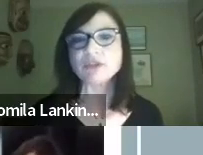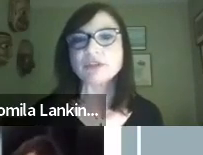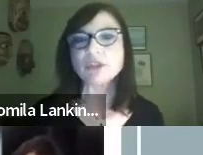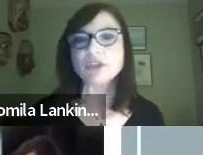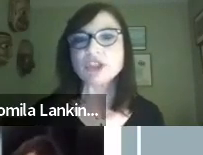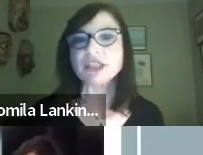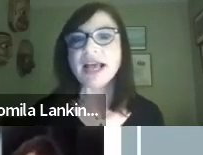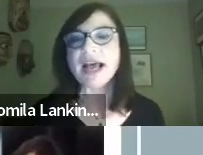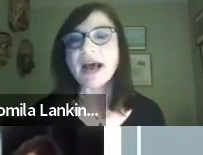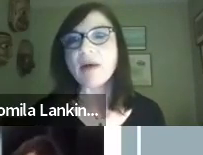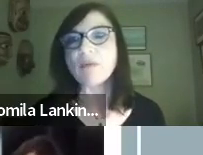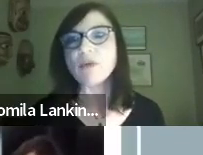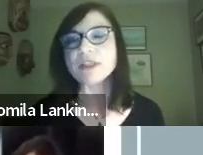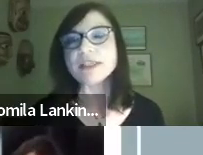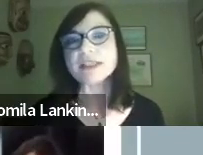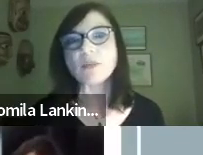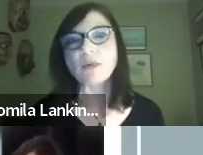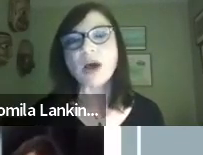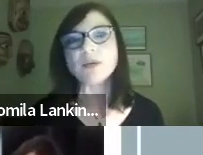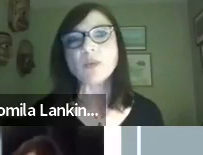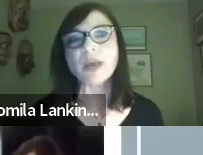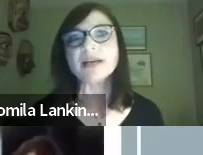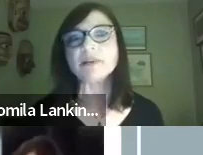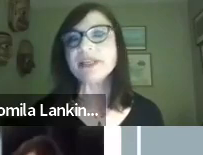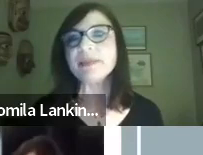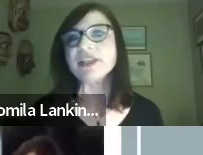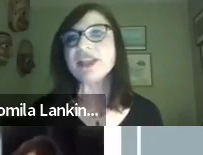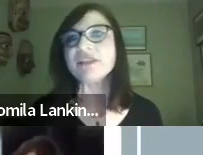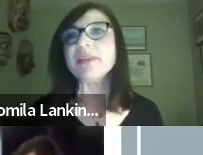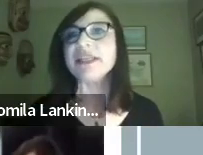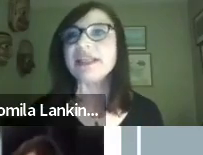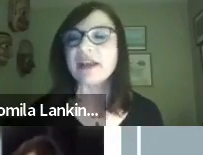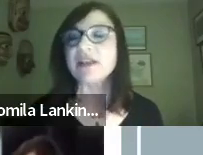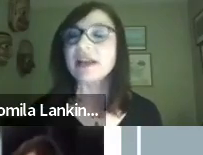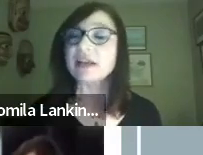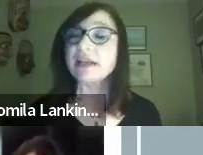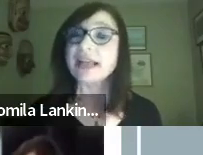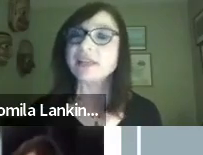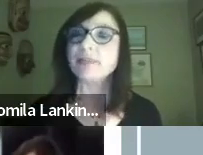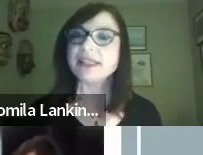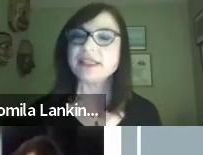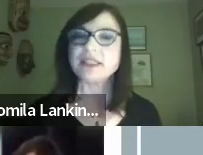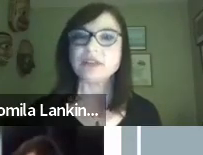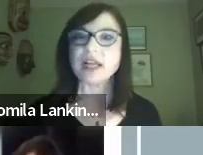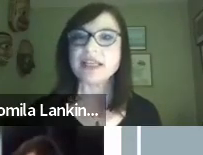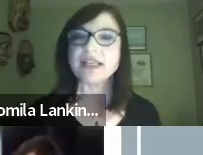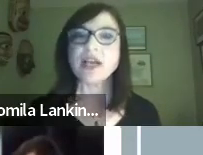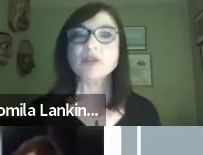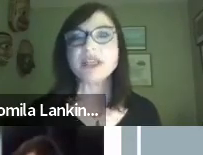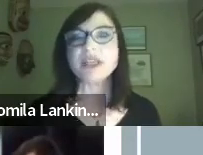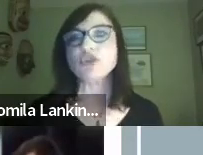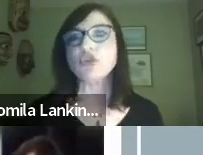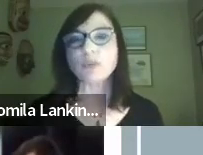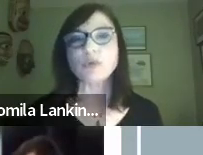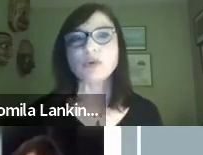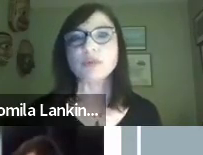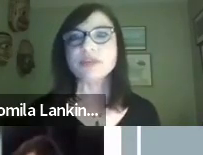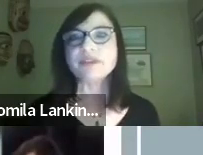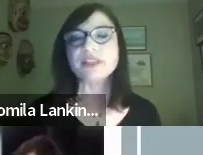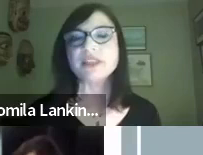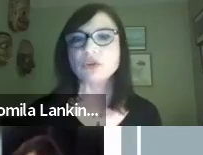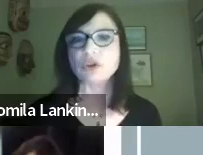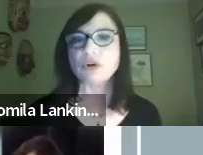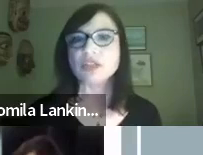society before the revolution was one where pretty much everybody lacked political rights, rich or